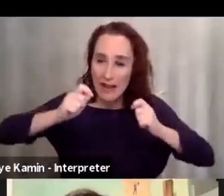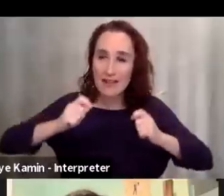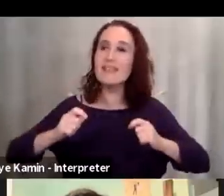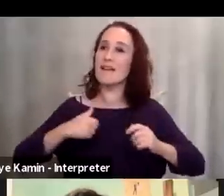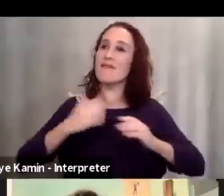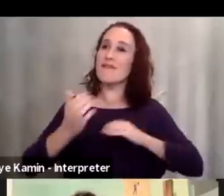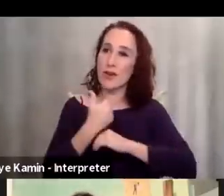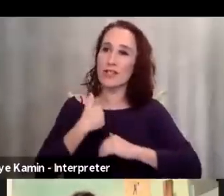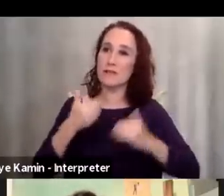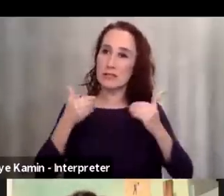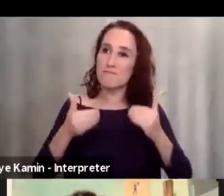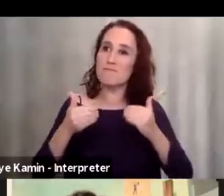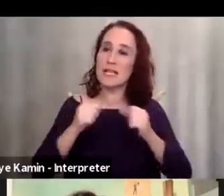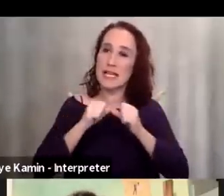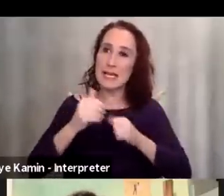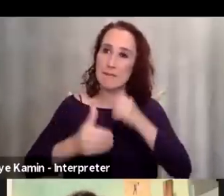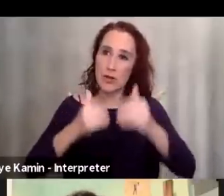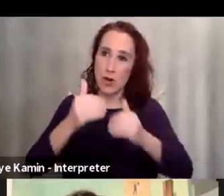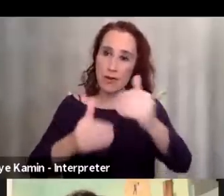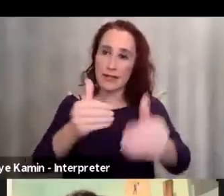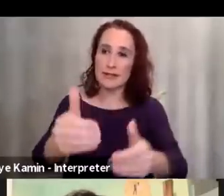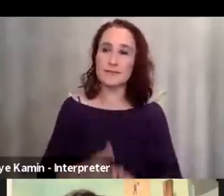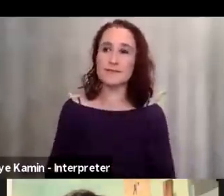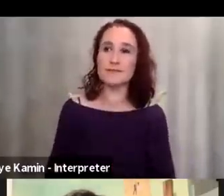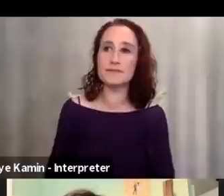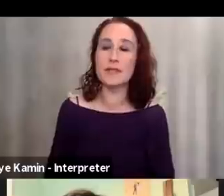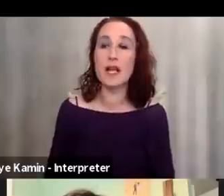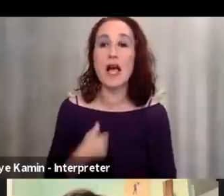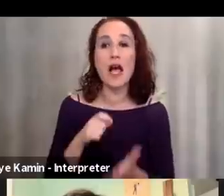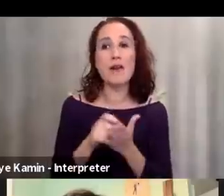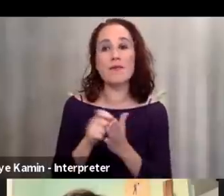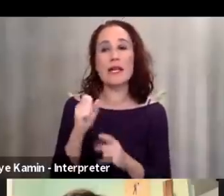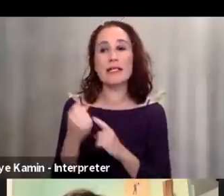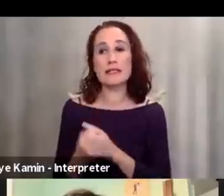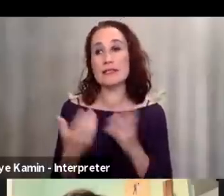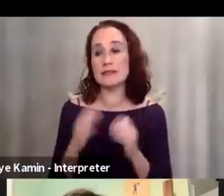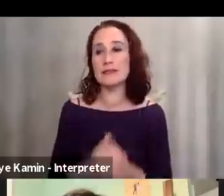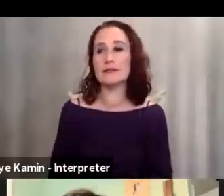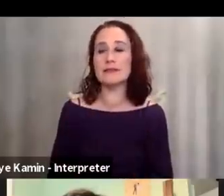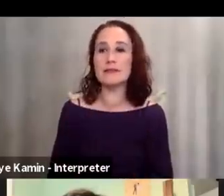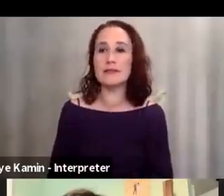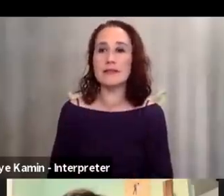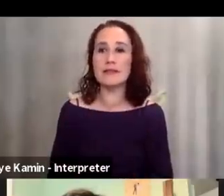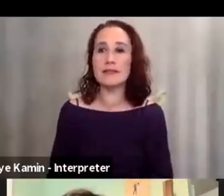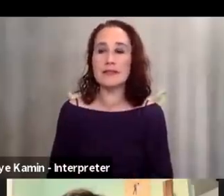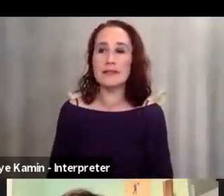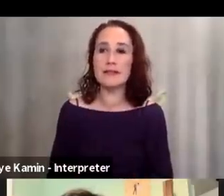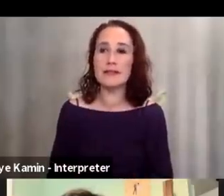ahead. And so I just write scenes, and what happens is